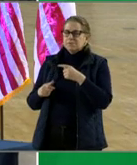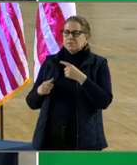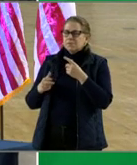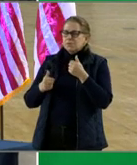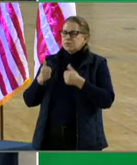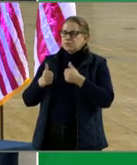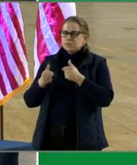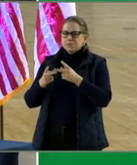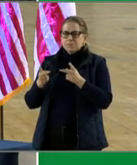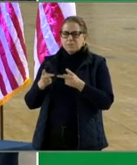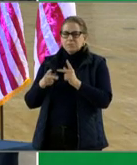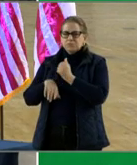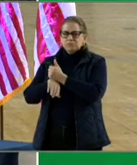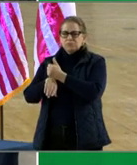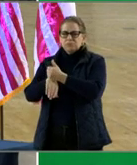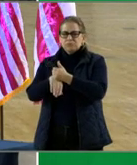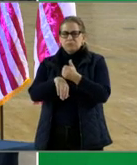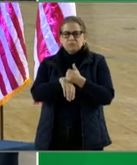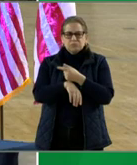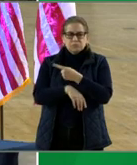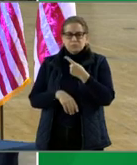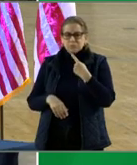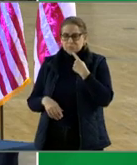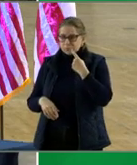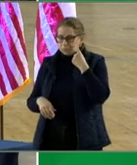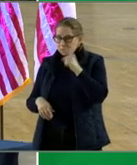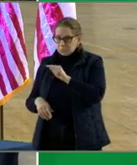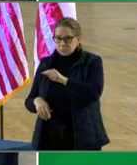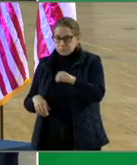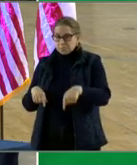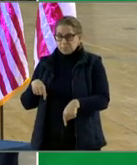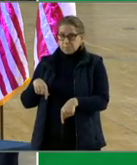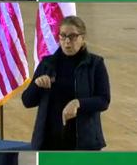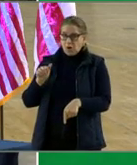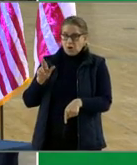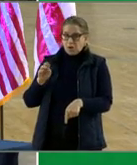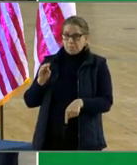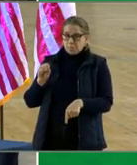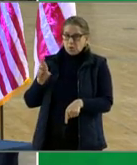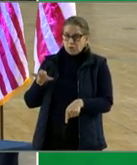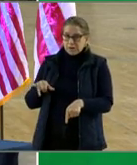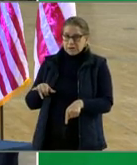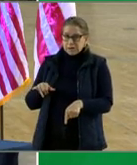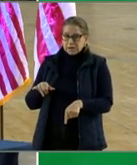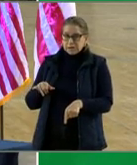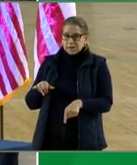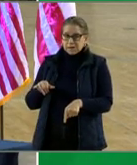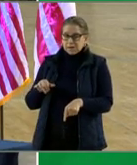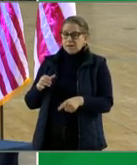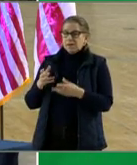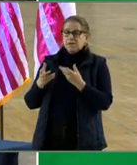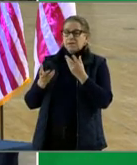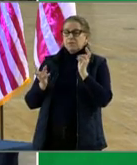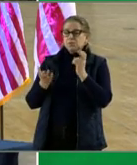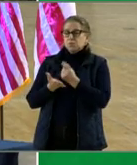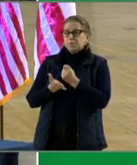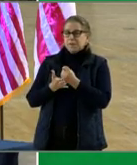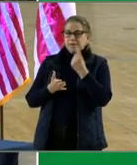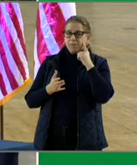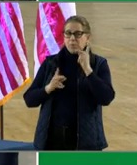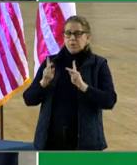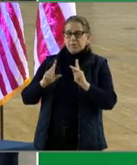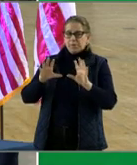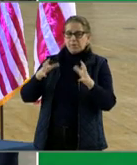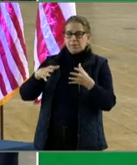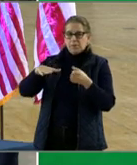bed capacity for treatment and isolation? Okay. As I mentioned earlier, we've assessed 39 sites.